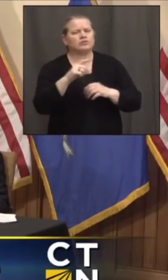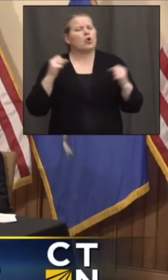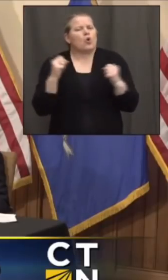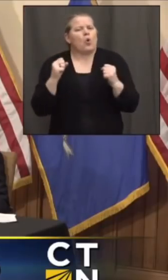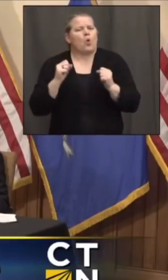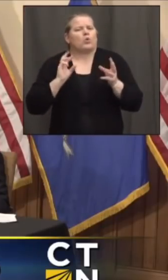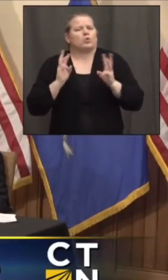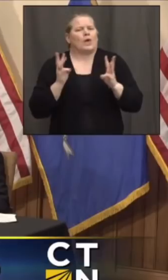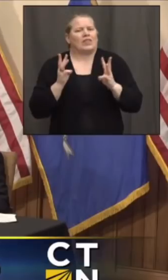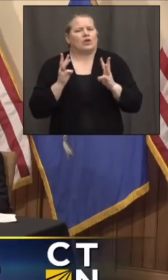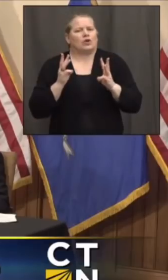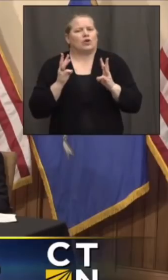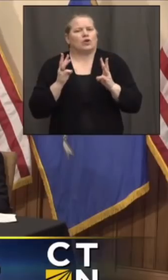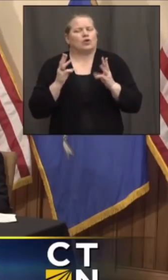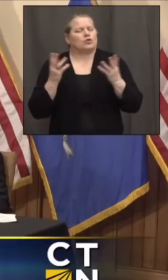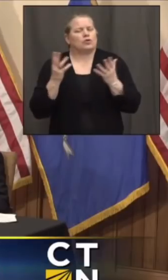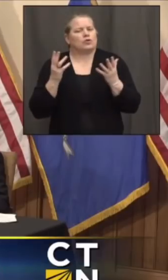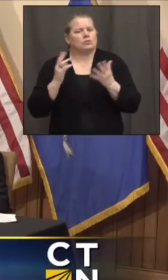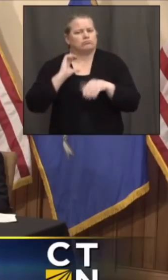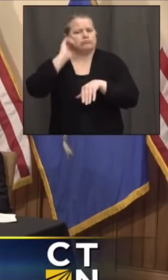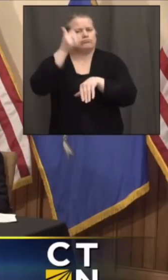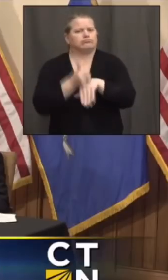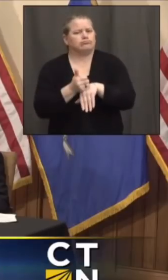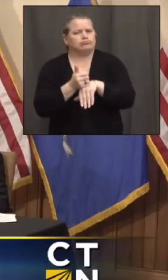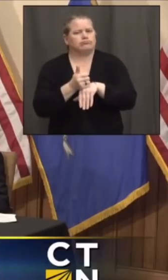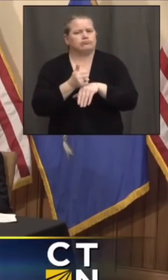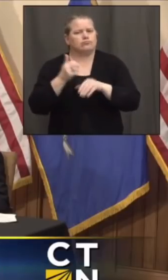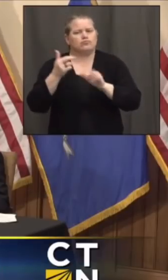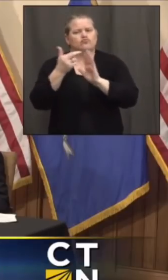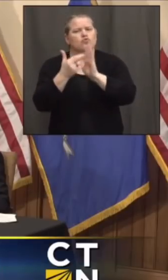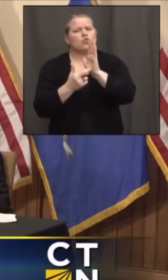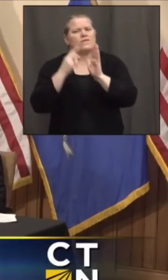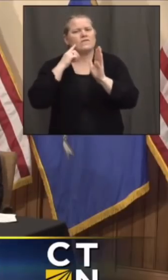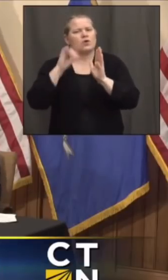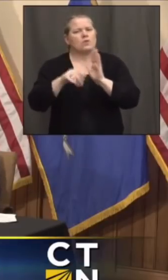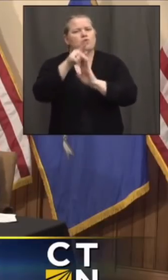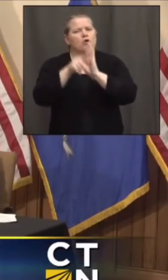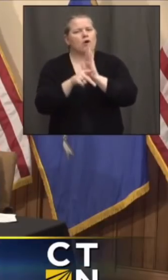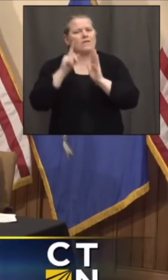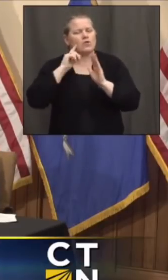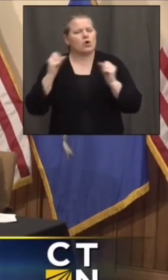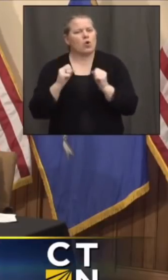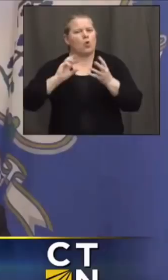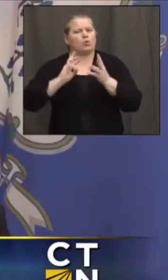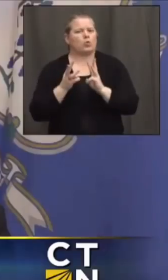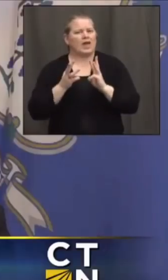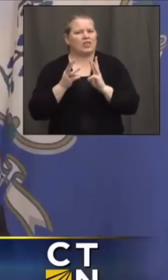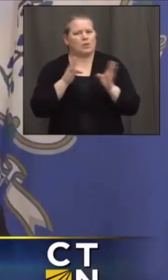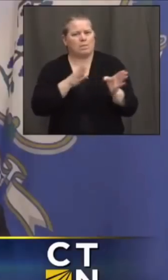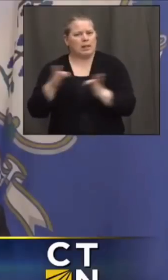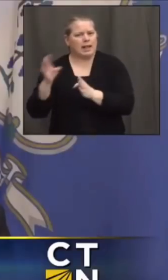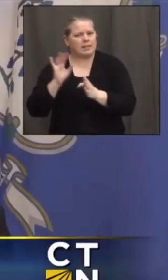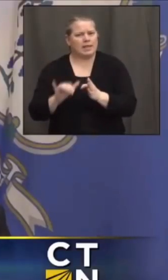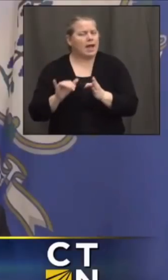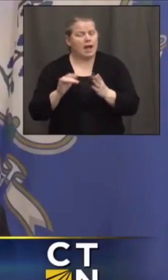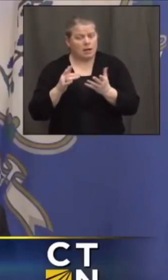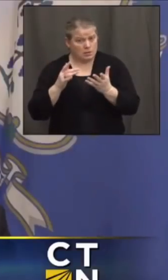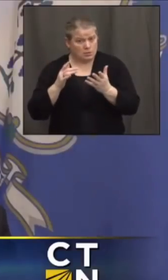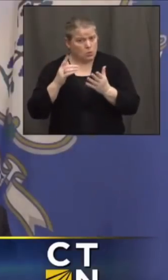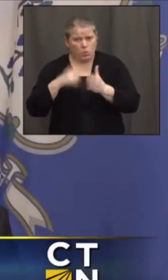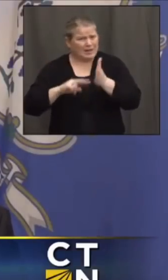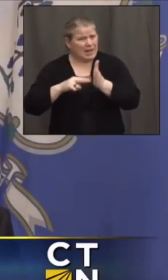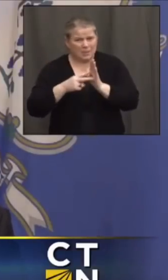means in terms of shelters and vulnerable populations? I can start. We had to get that information out to people. It's going